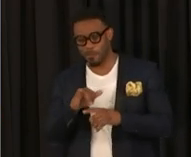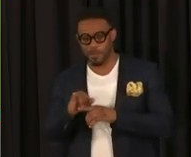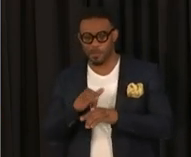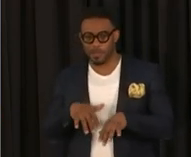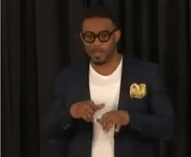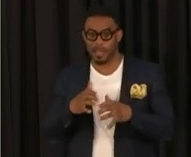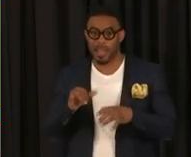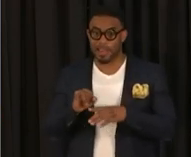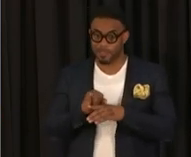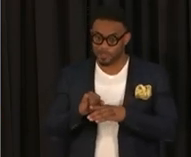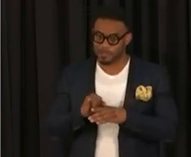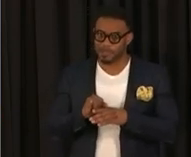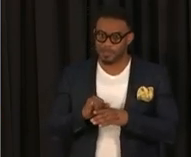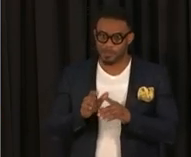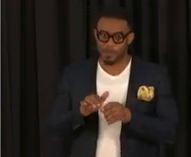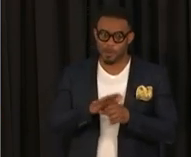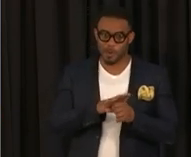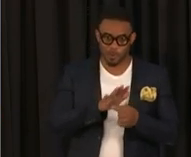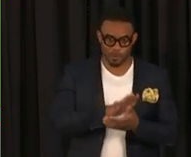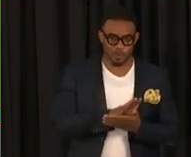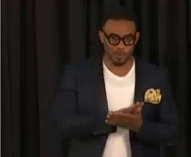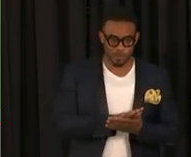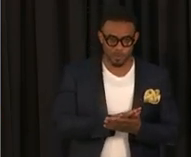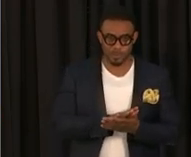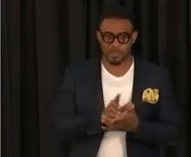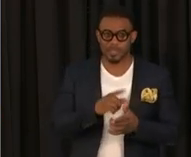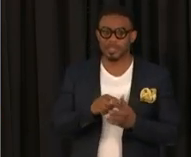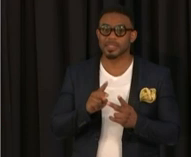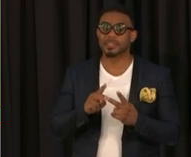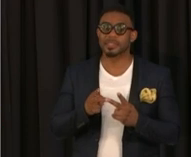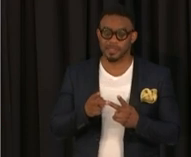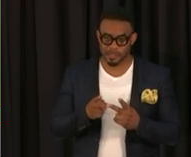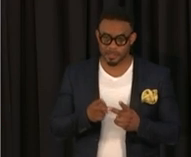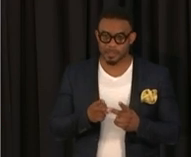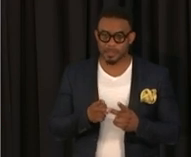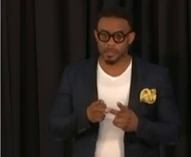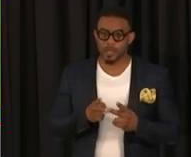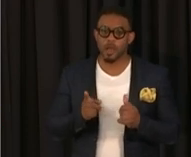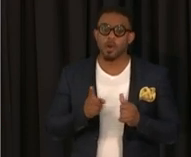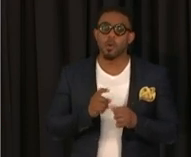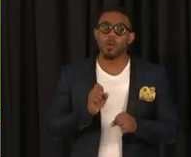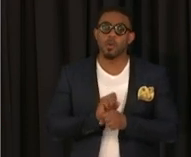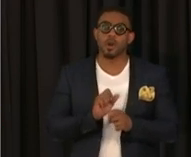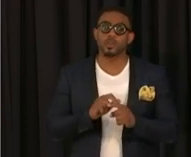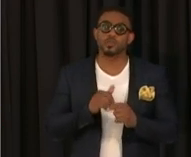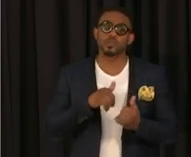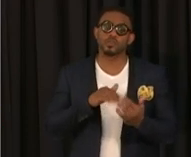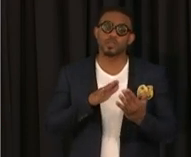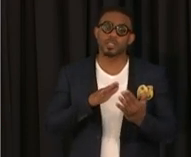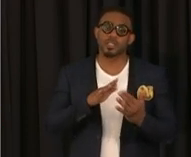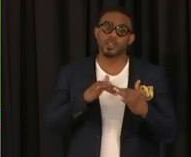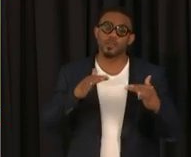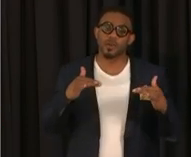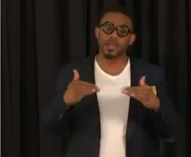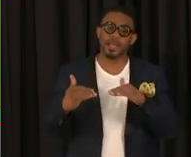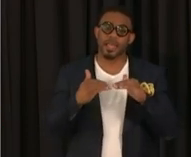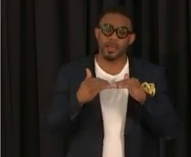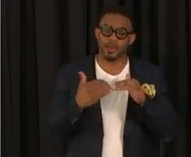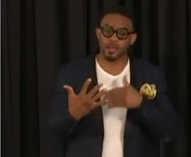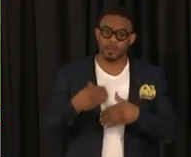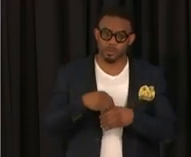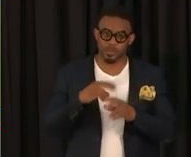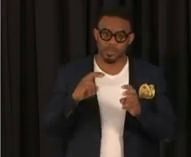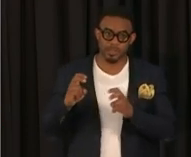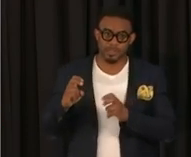industry. We've taken a lot of interns from local schools. And then second is working to address diversity, equity,